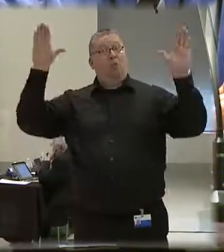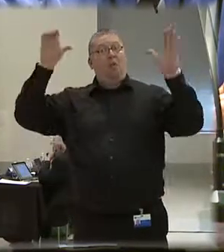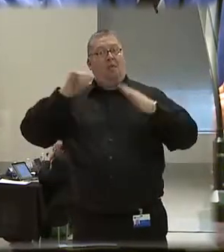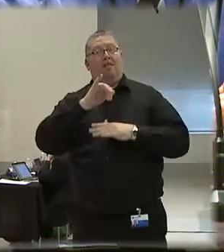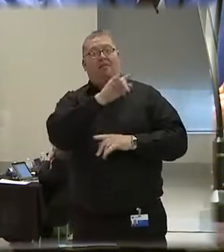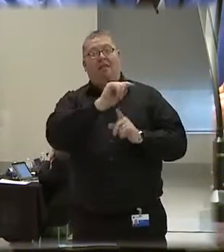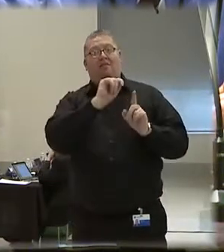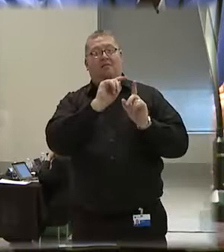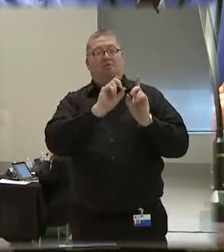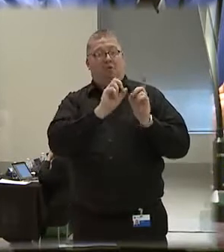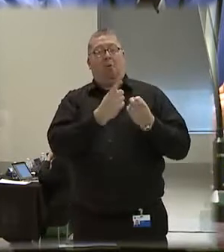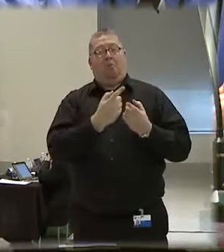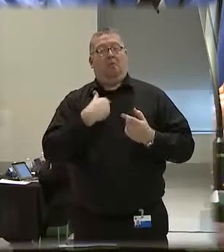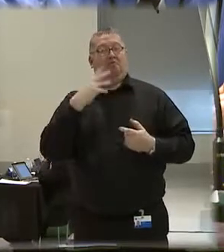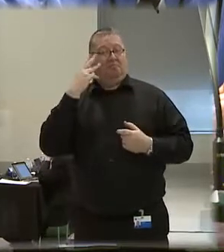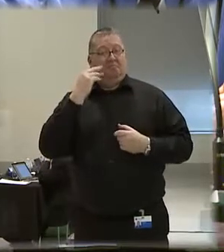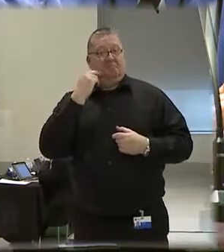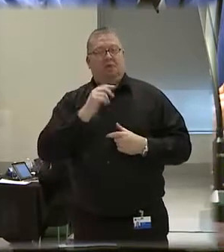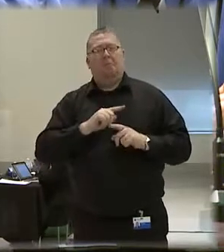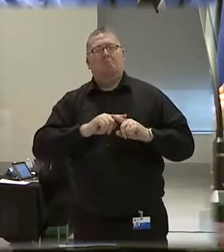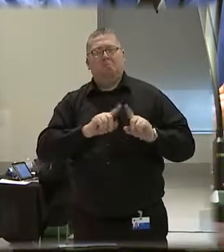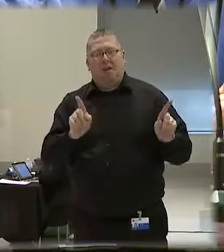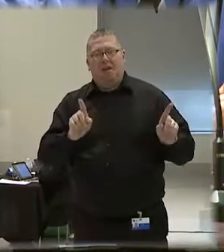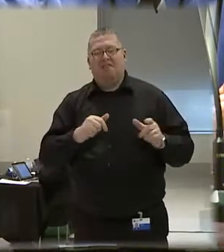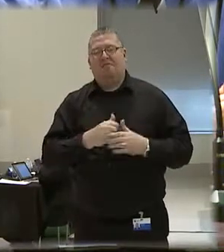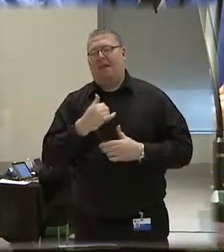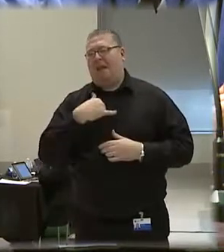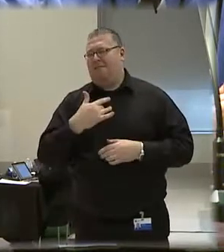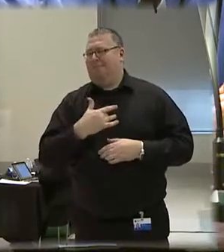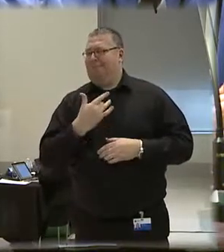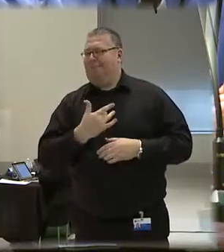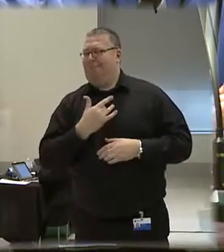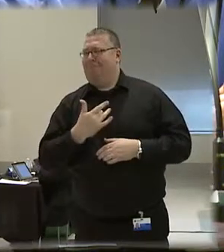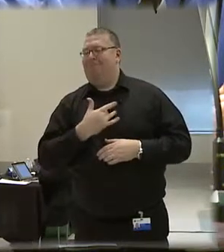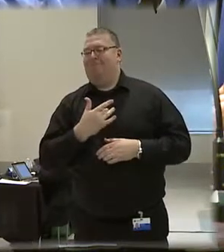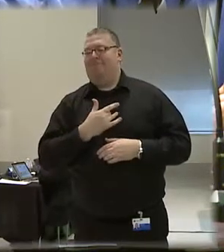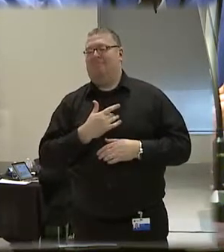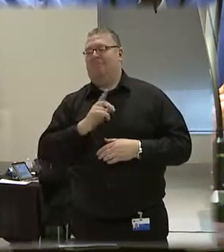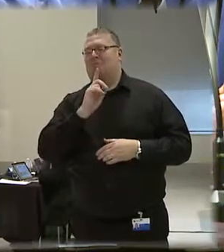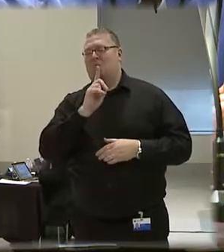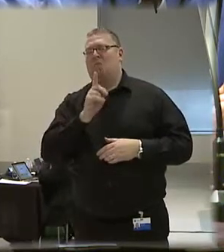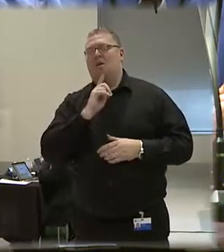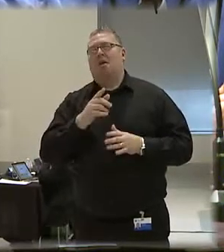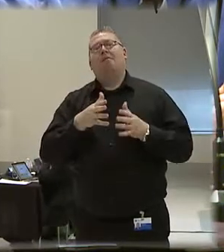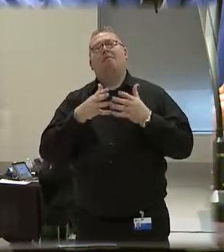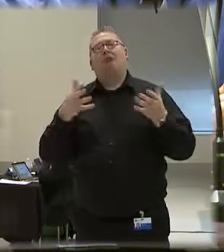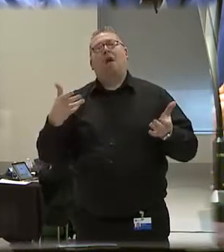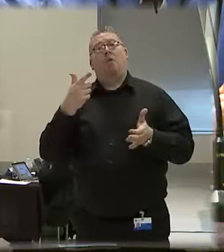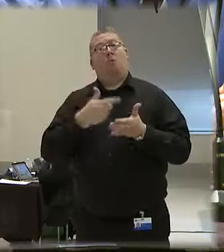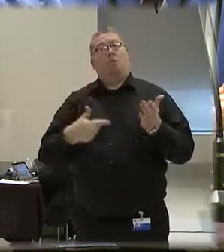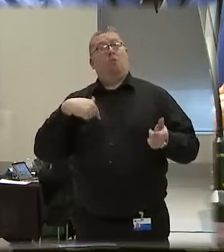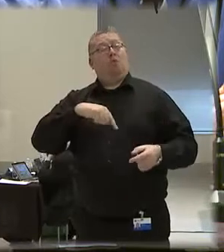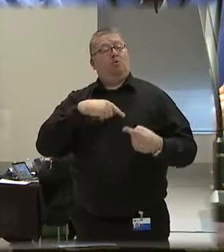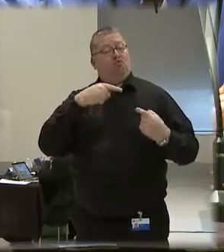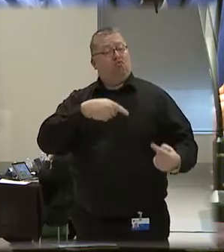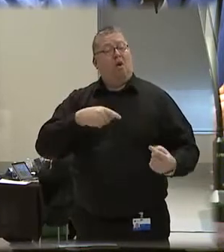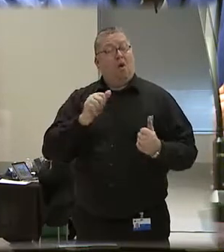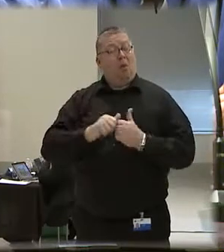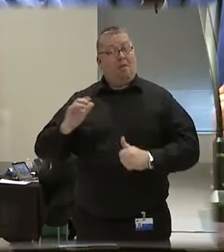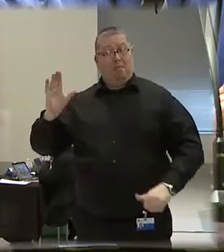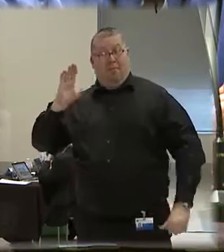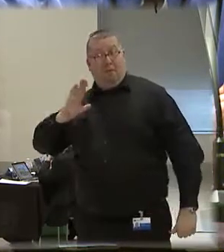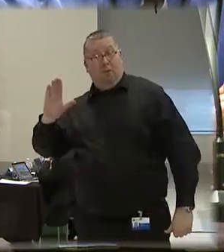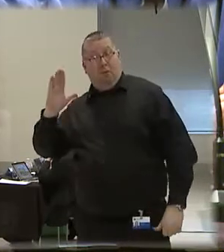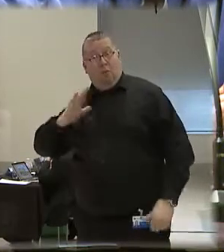department. But I think that being said, a lot of what we were struggling with then,